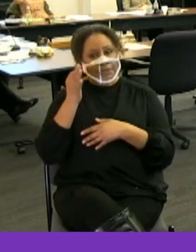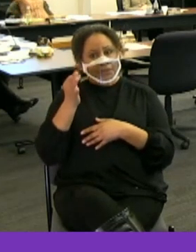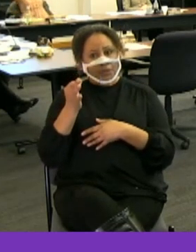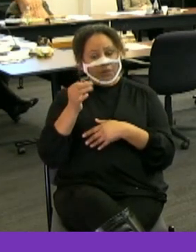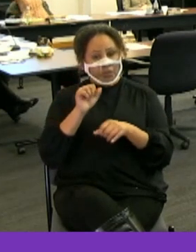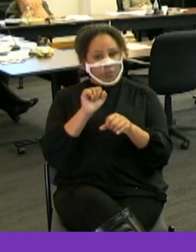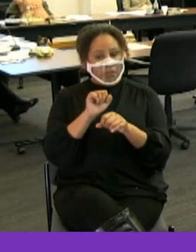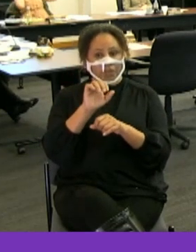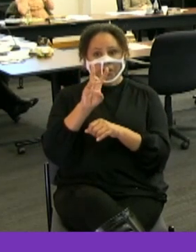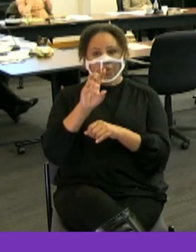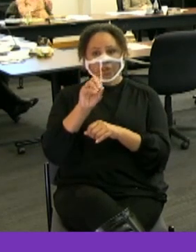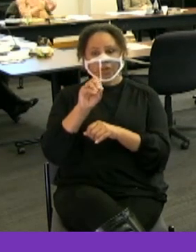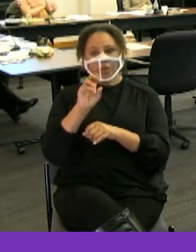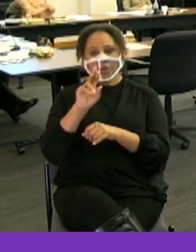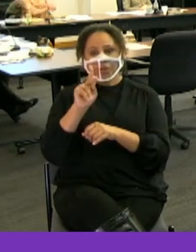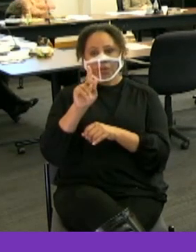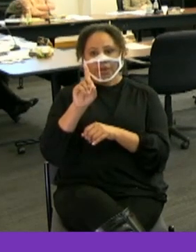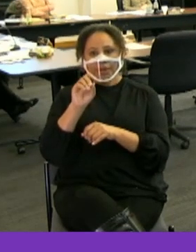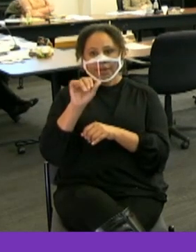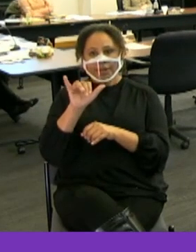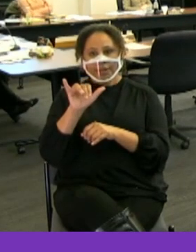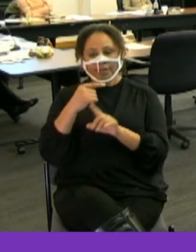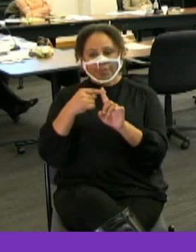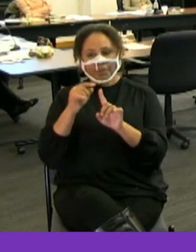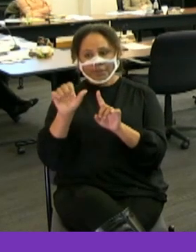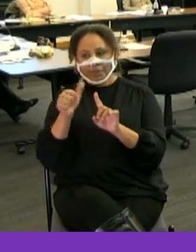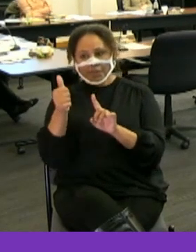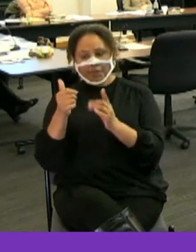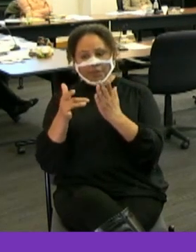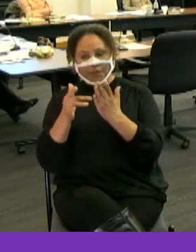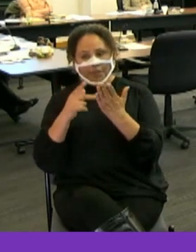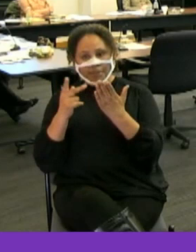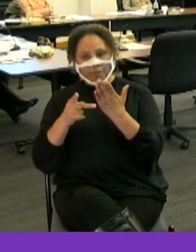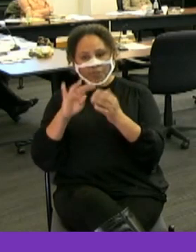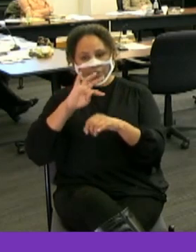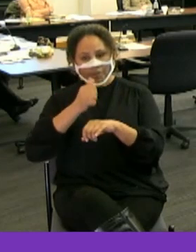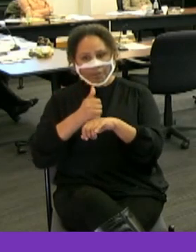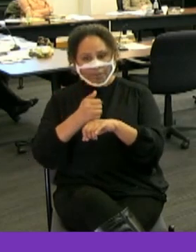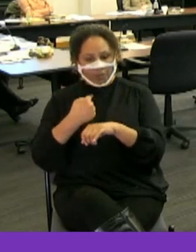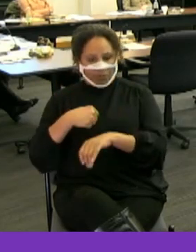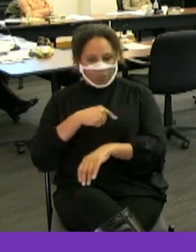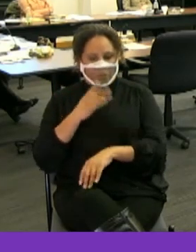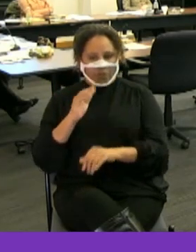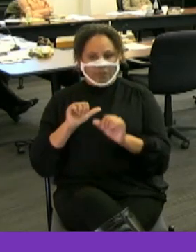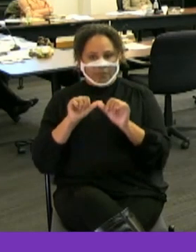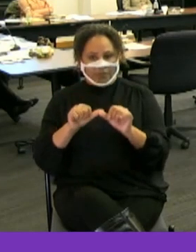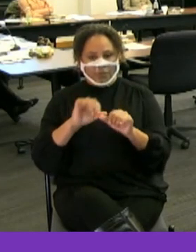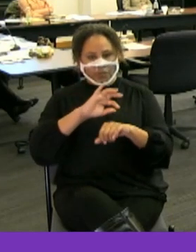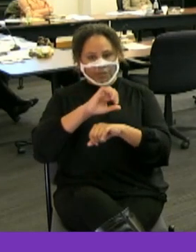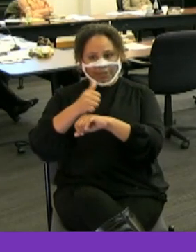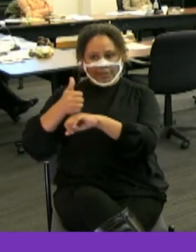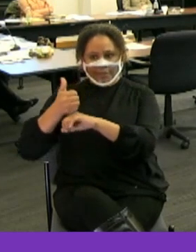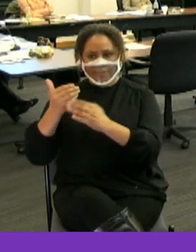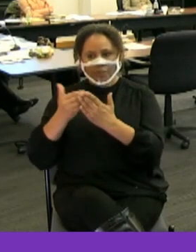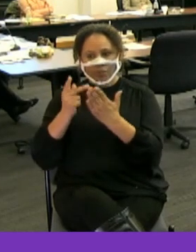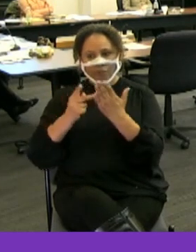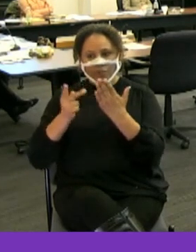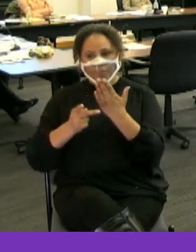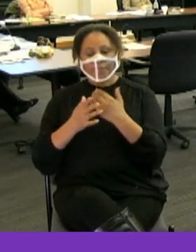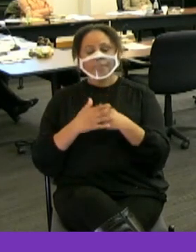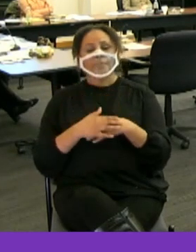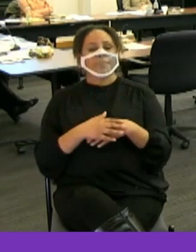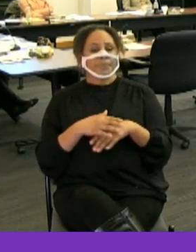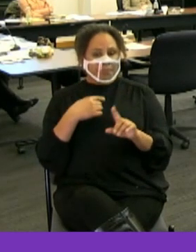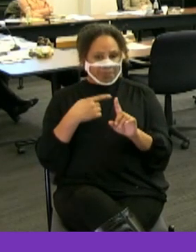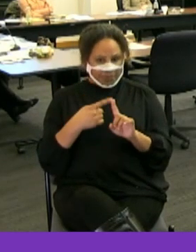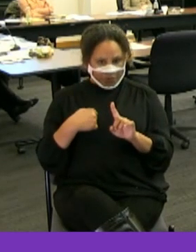we will continue to scale up. Now, as I mentioned in my presentation, we do have a lot of support already in